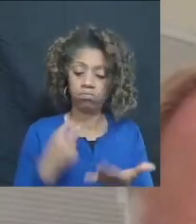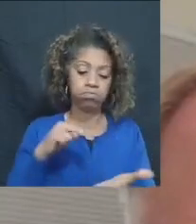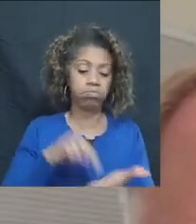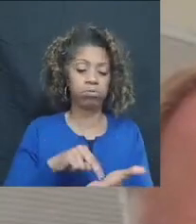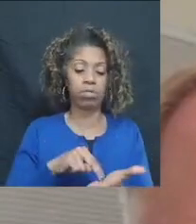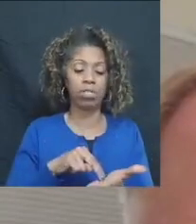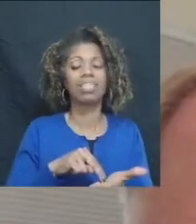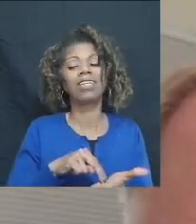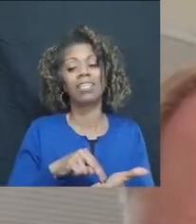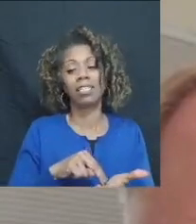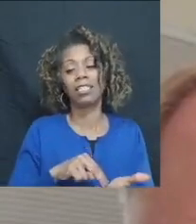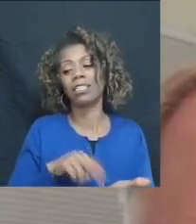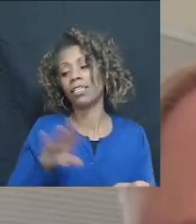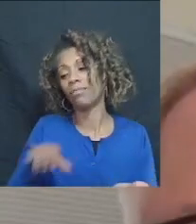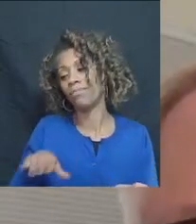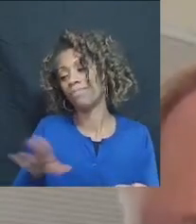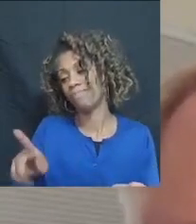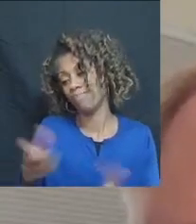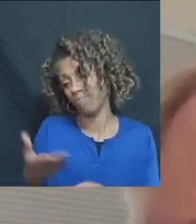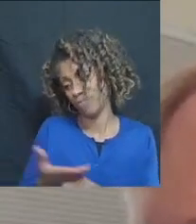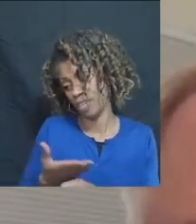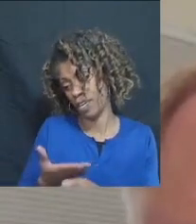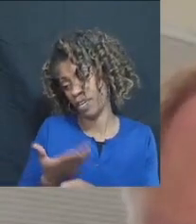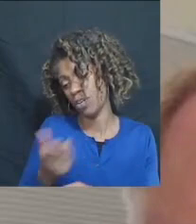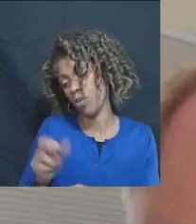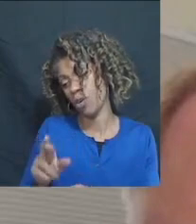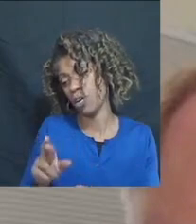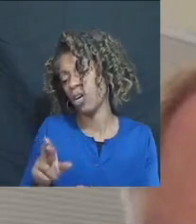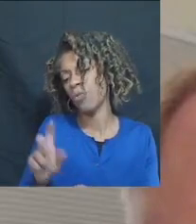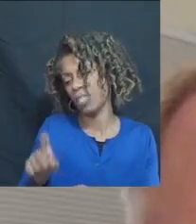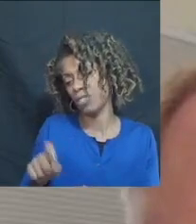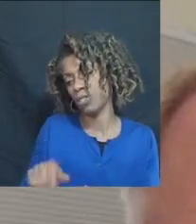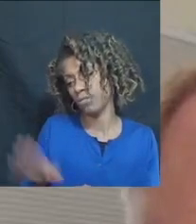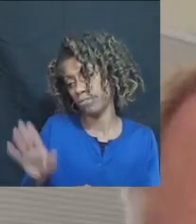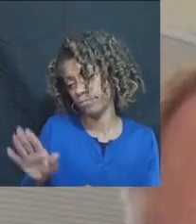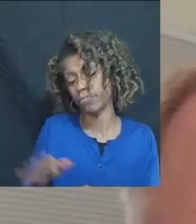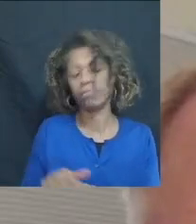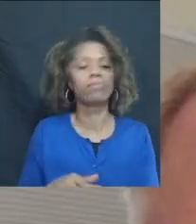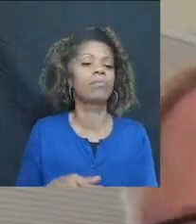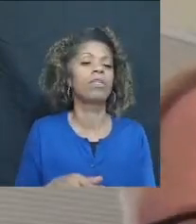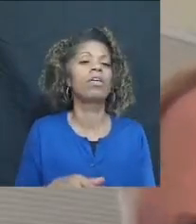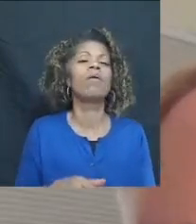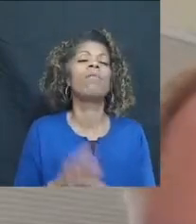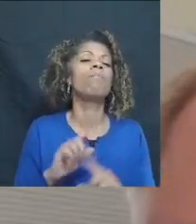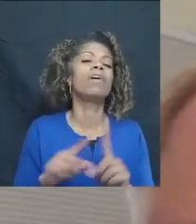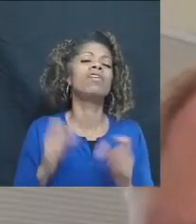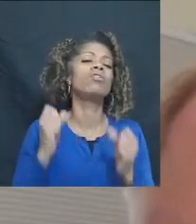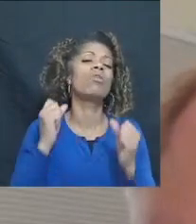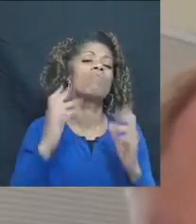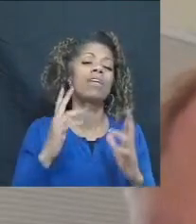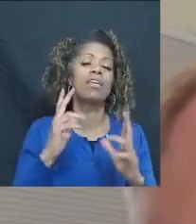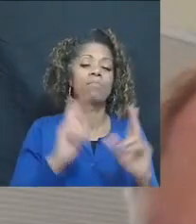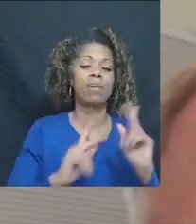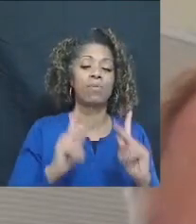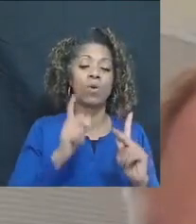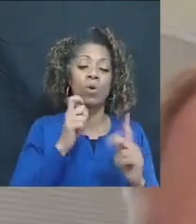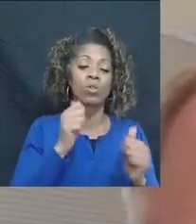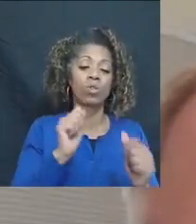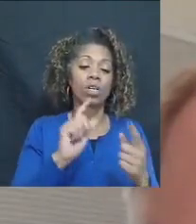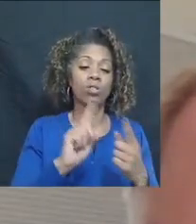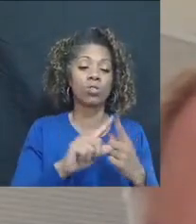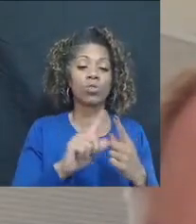It's alarming on so many levels because we need those professionals doing their jobs well right now. They're there, and I can tell